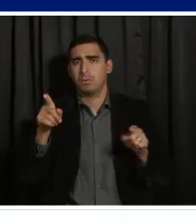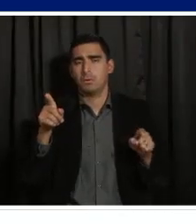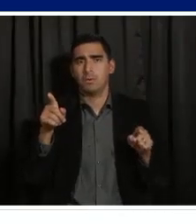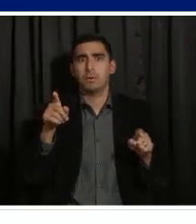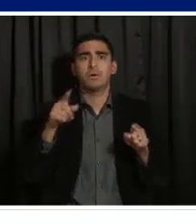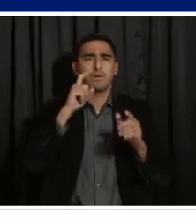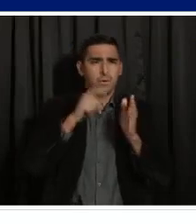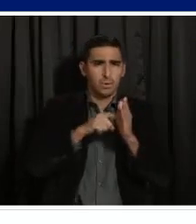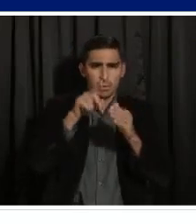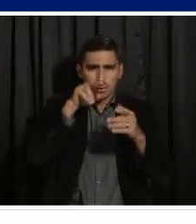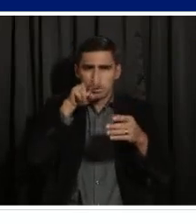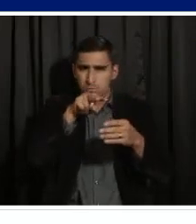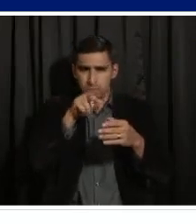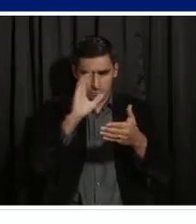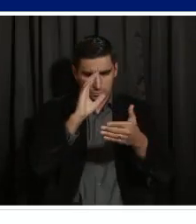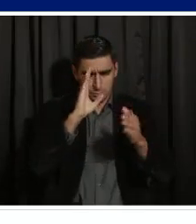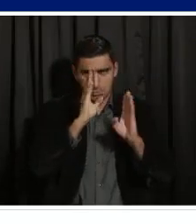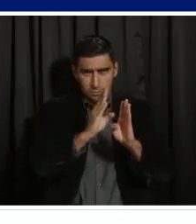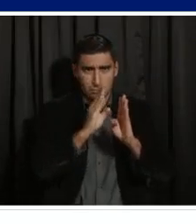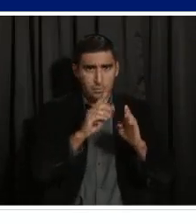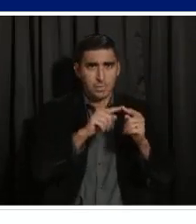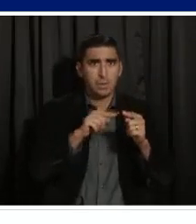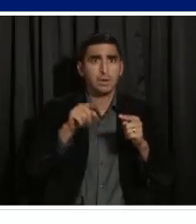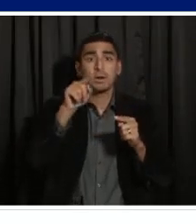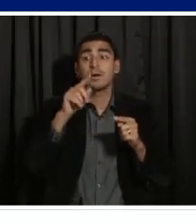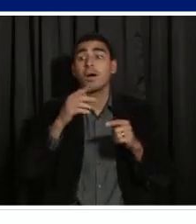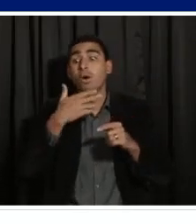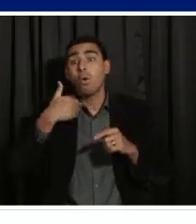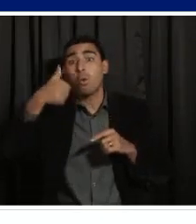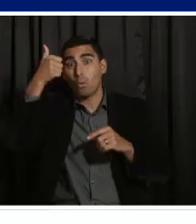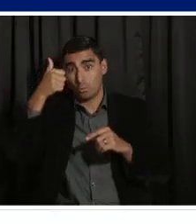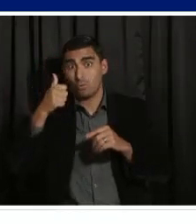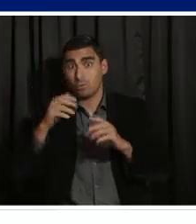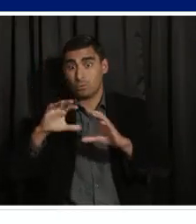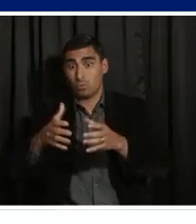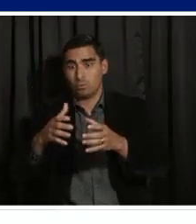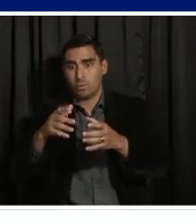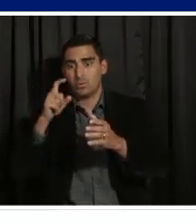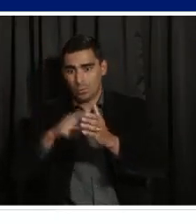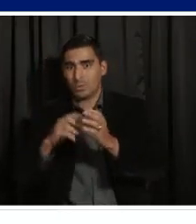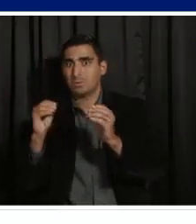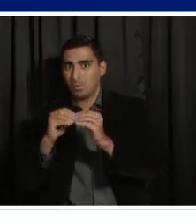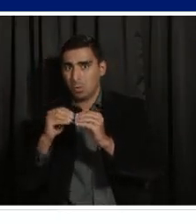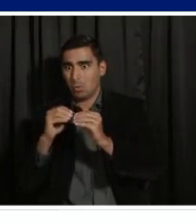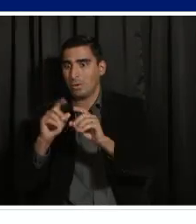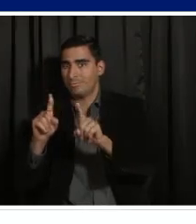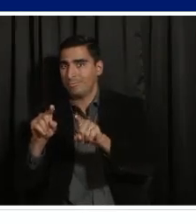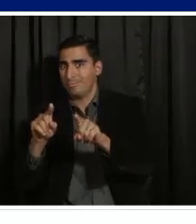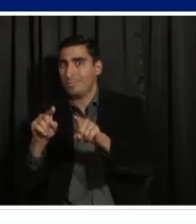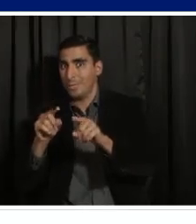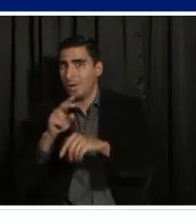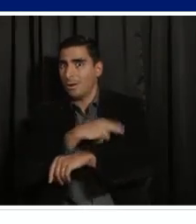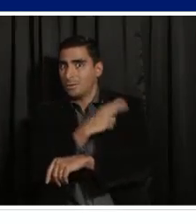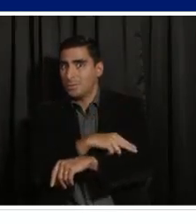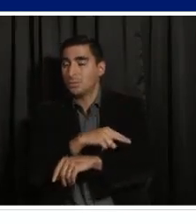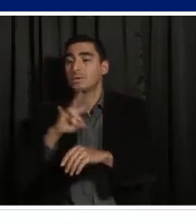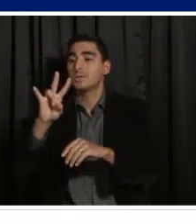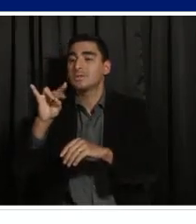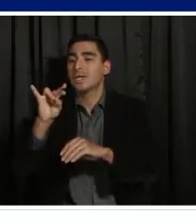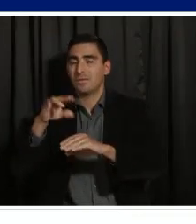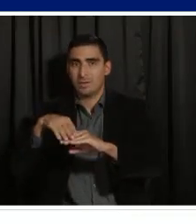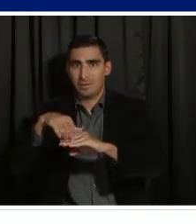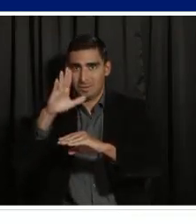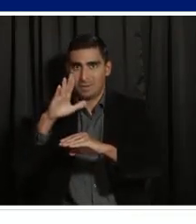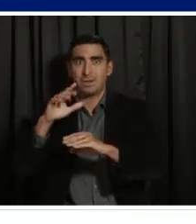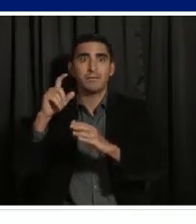that the rates are increasing a little bit more rapidly though in some of our older populations. Specifically that 70 plus population, you can see that steeper